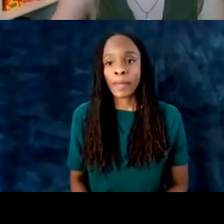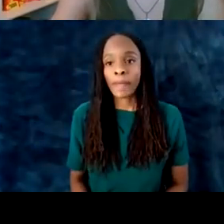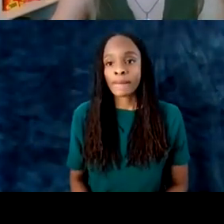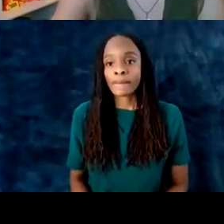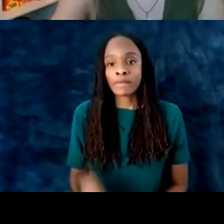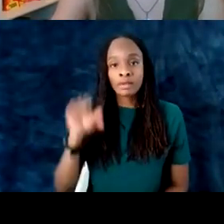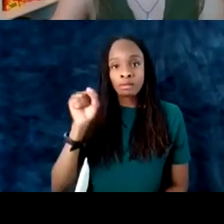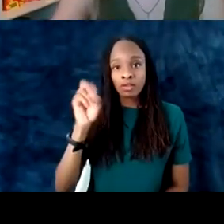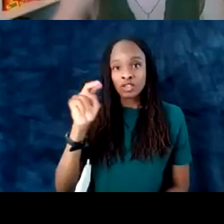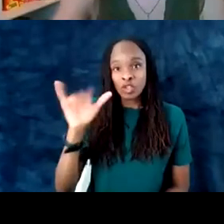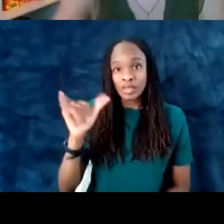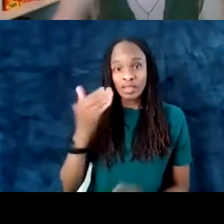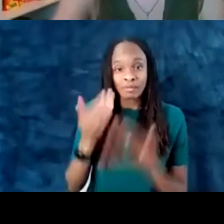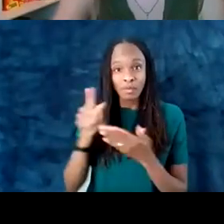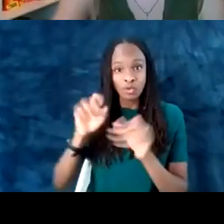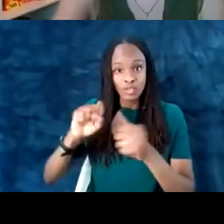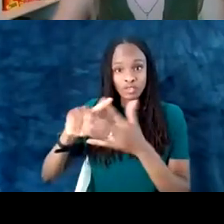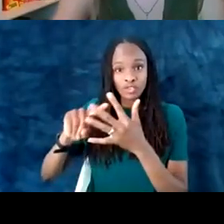And Sonya, maybe I can throw that over to you.